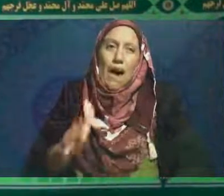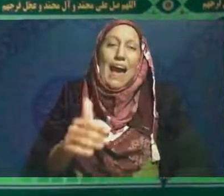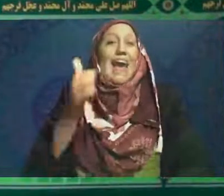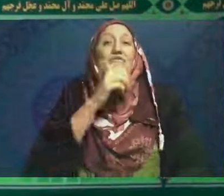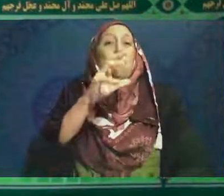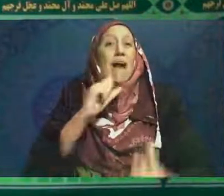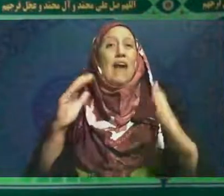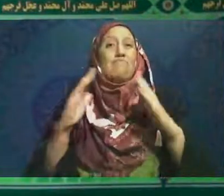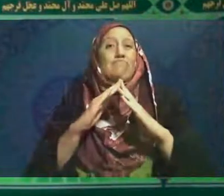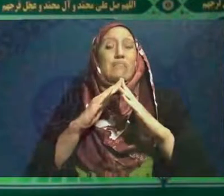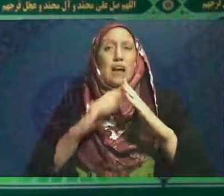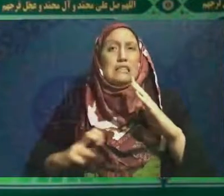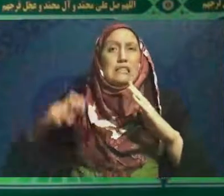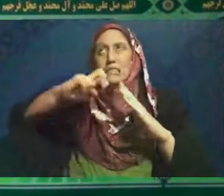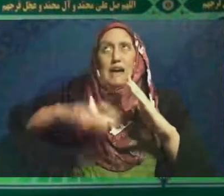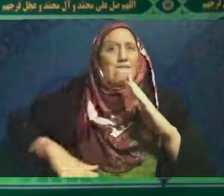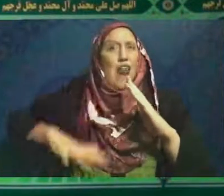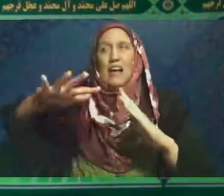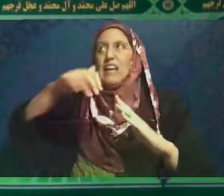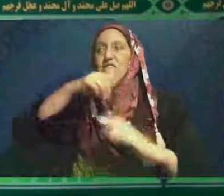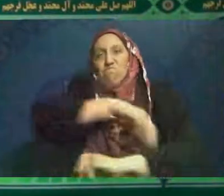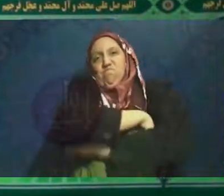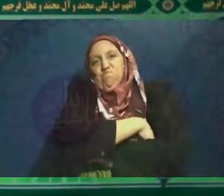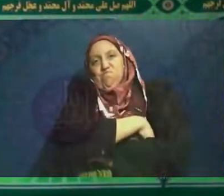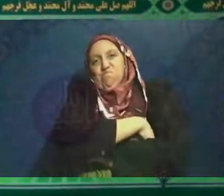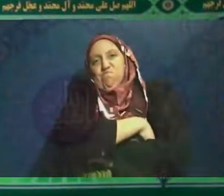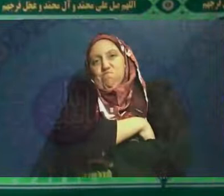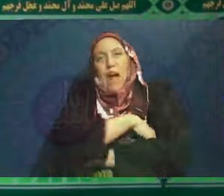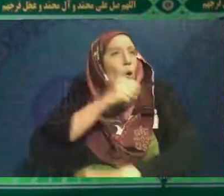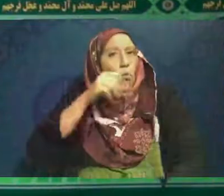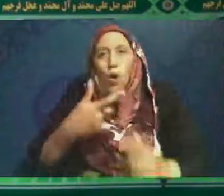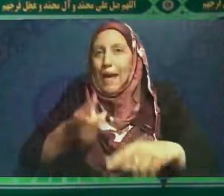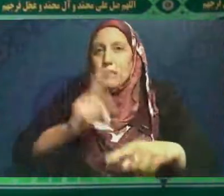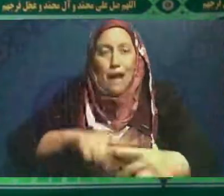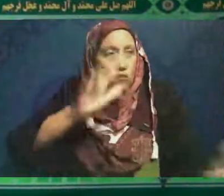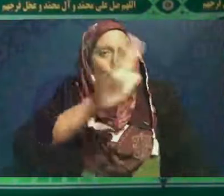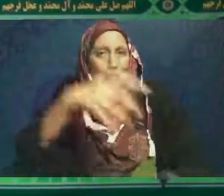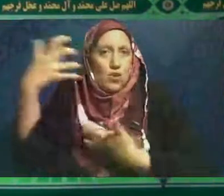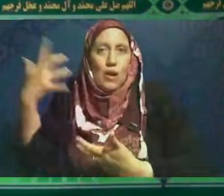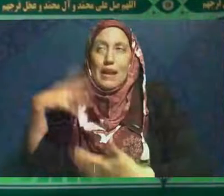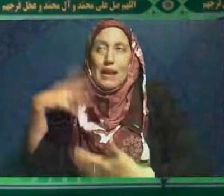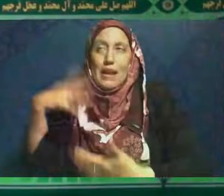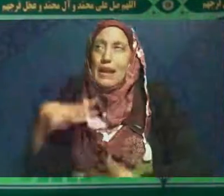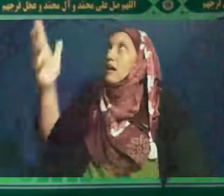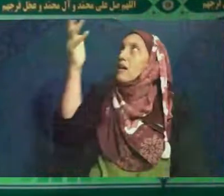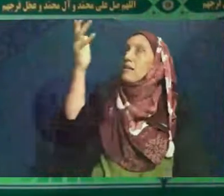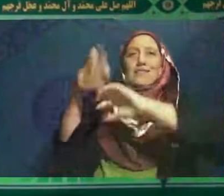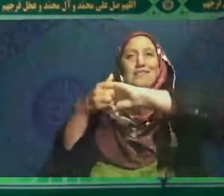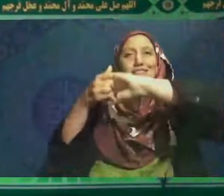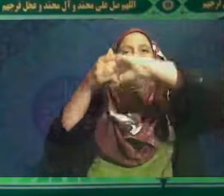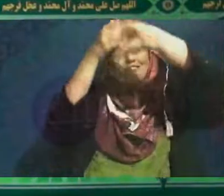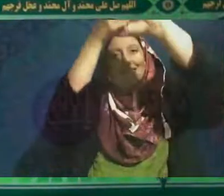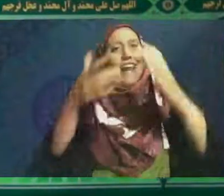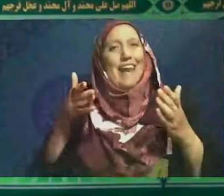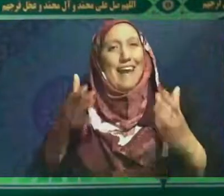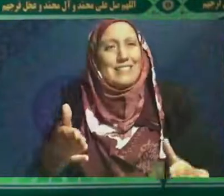he should not expect to be rescued, all right? Unless you come up with some funds, don't expect someone to just buy you a house like this